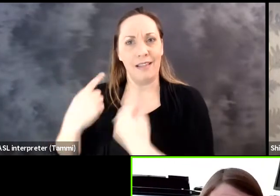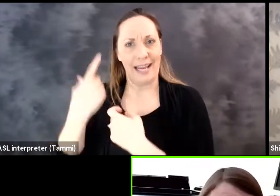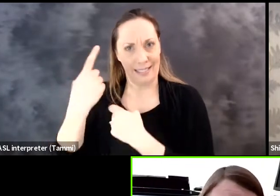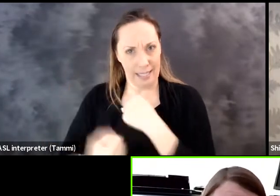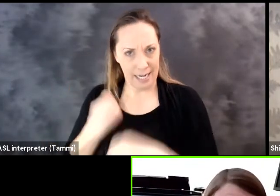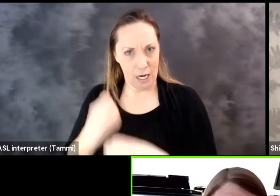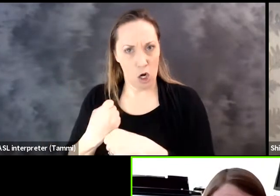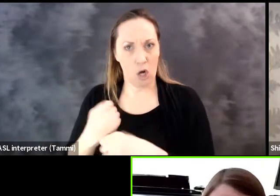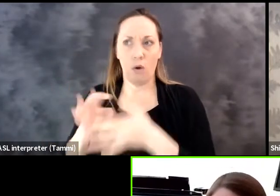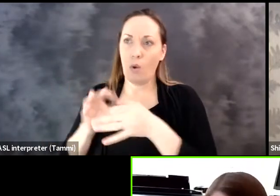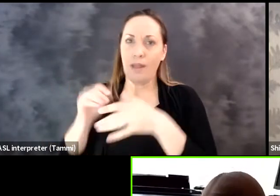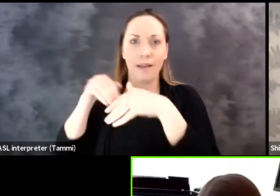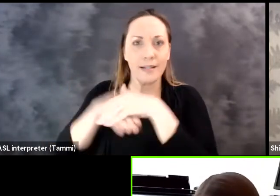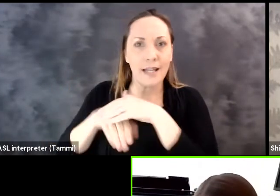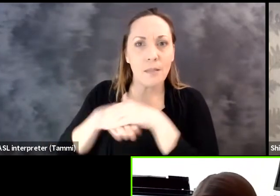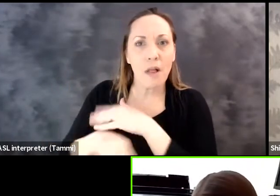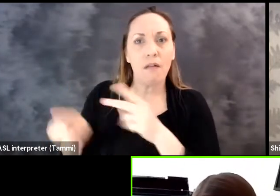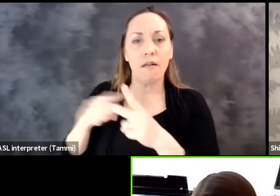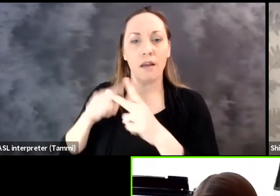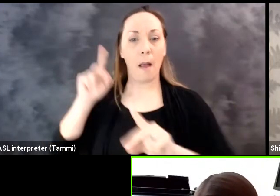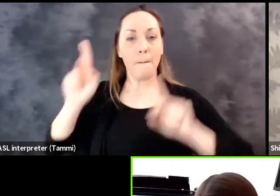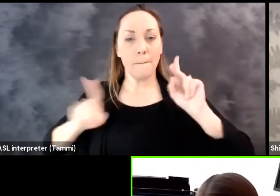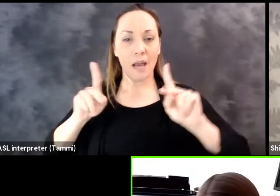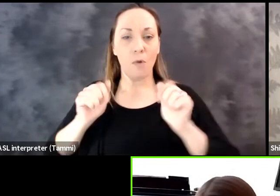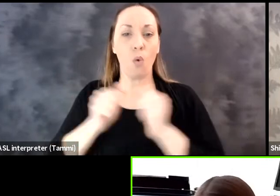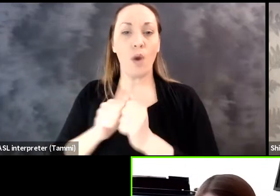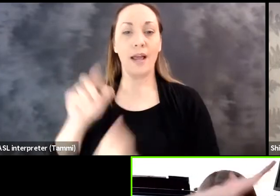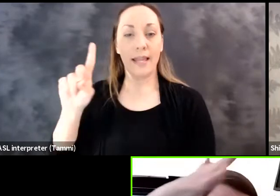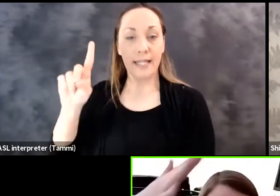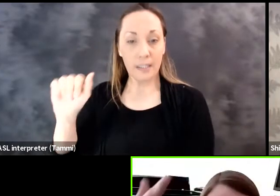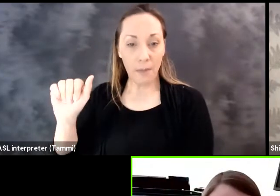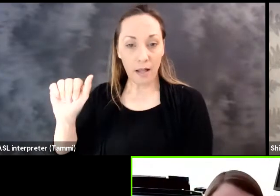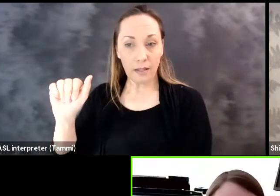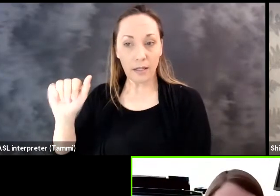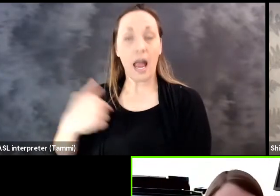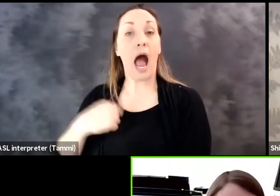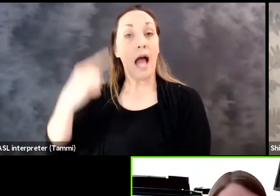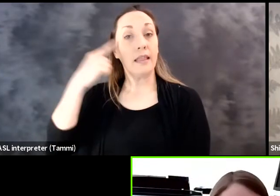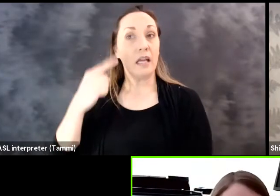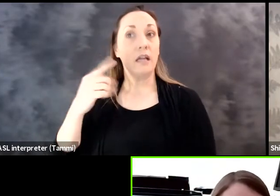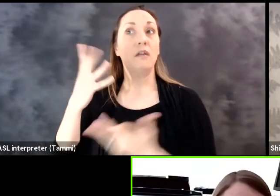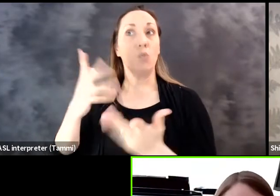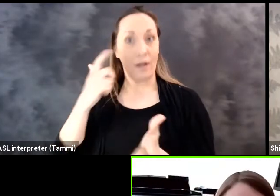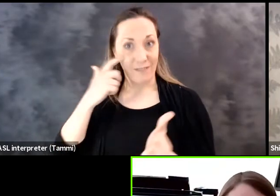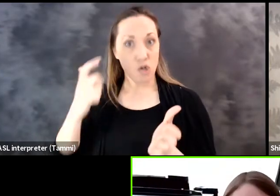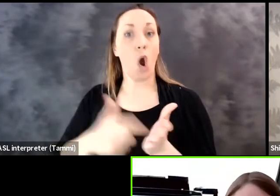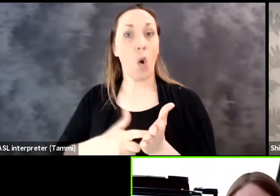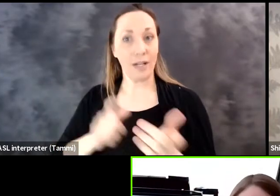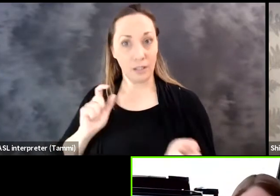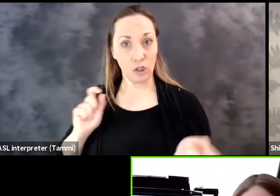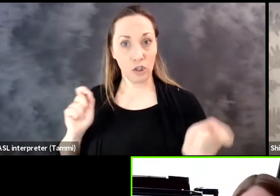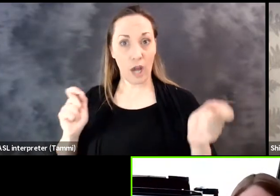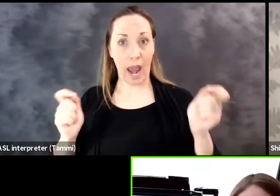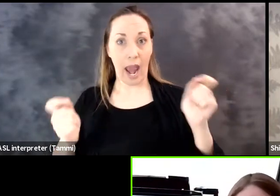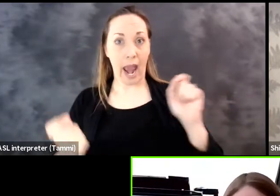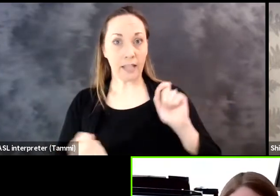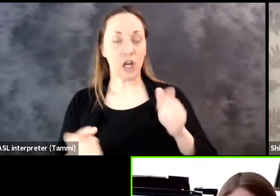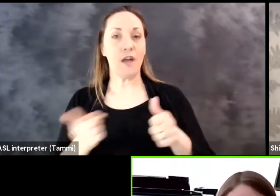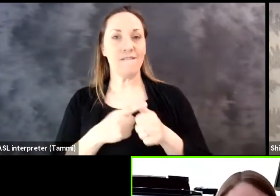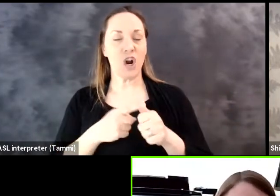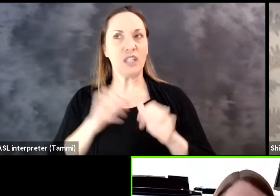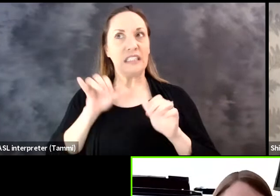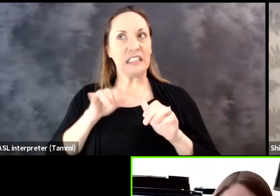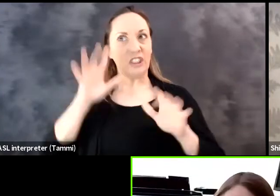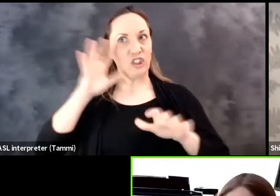as persons with disabilities. I think we've seen a bit of a curve, the initial shock of what